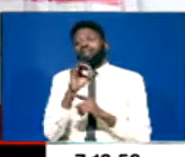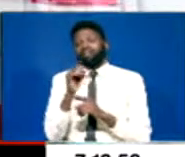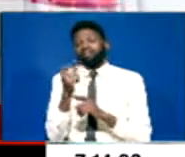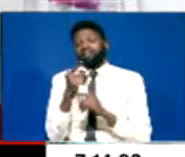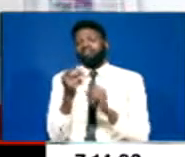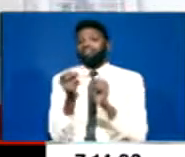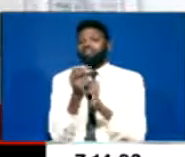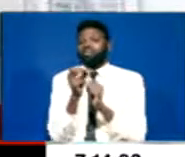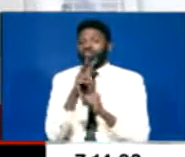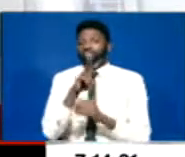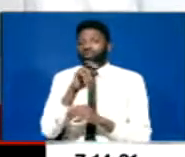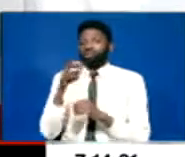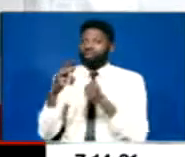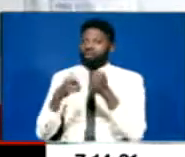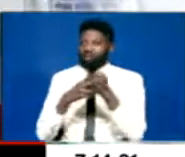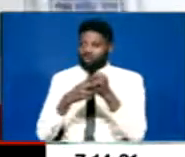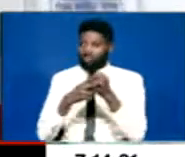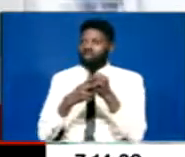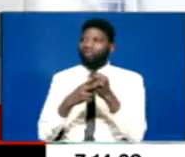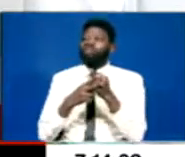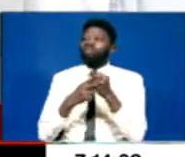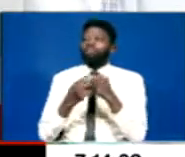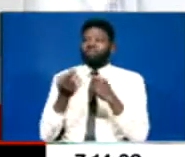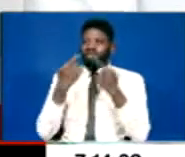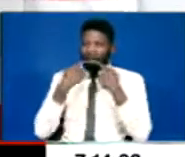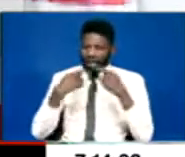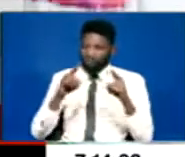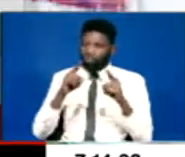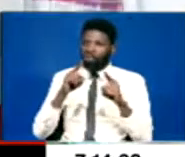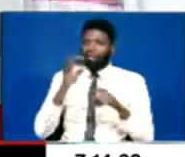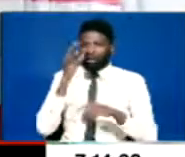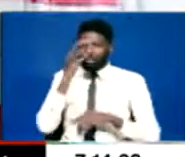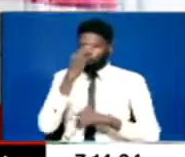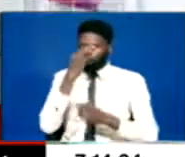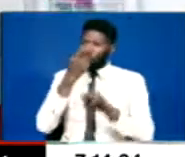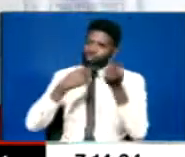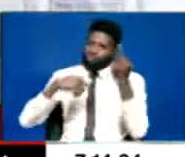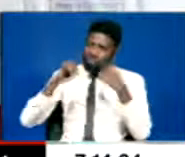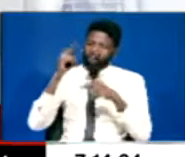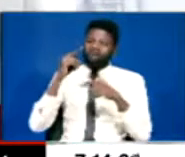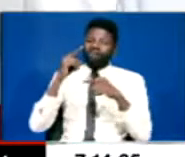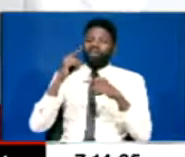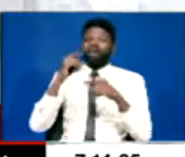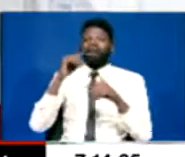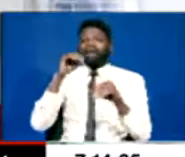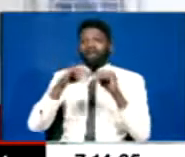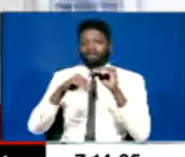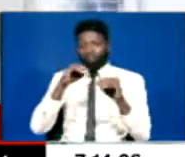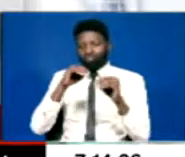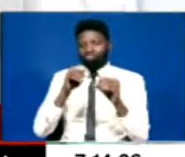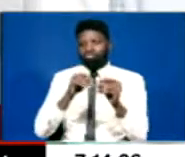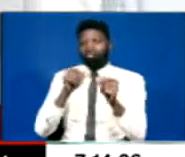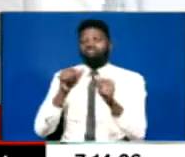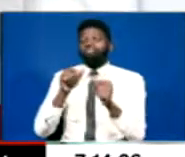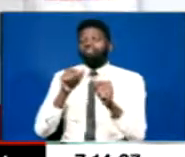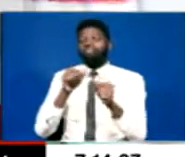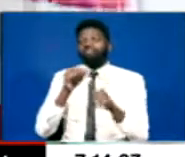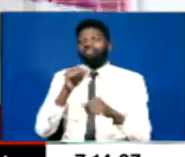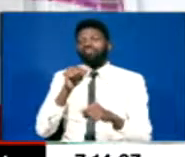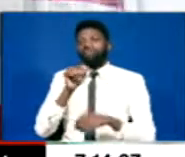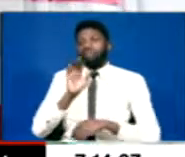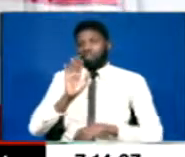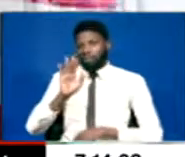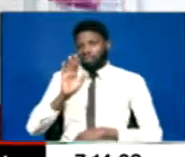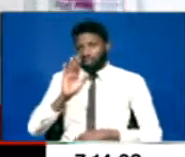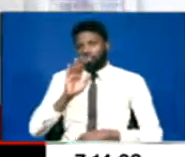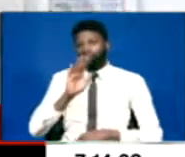declared President Kibaki the winner of the presidential election, placing him ahead of Odinga by about 232,000 votes.